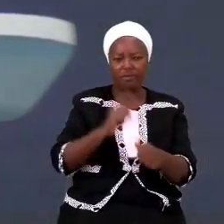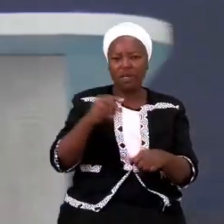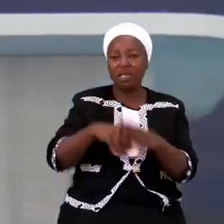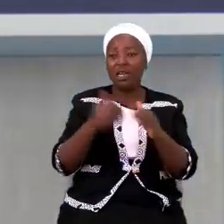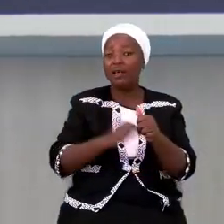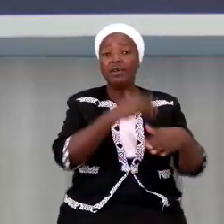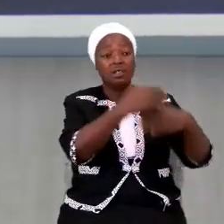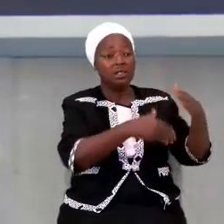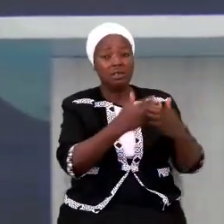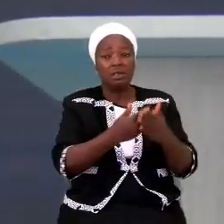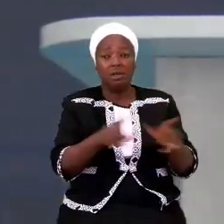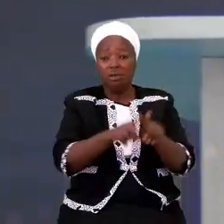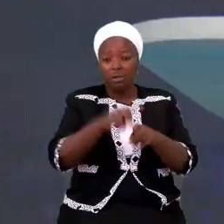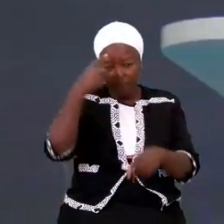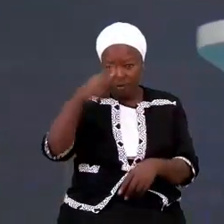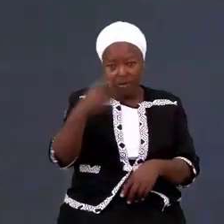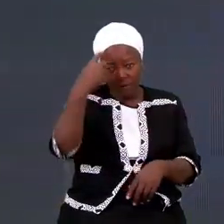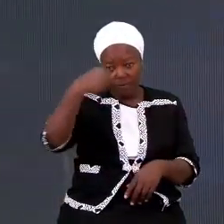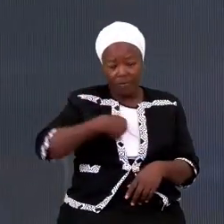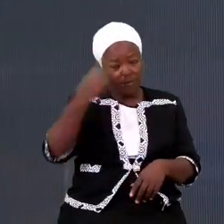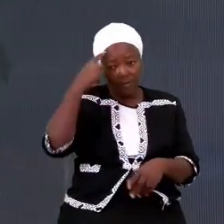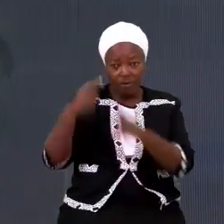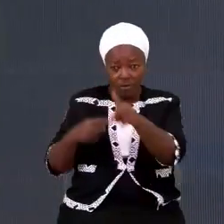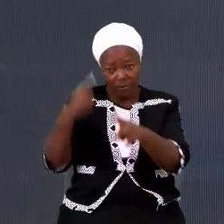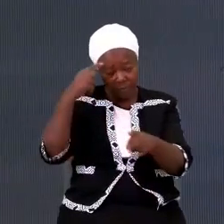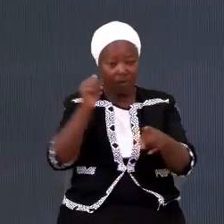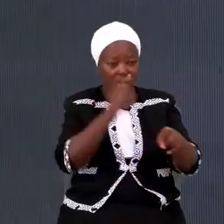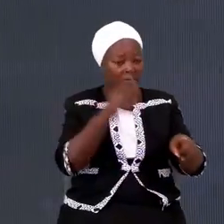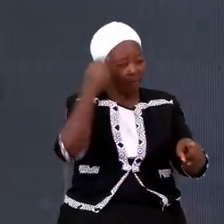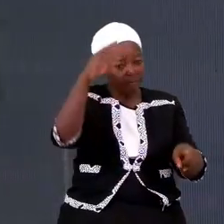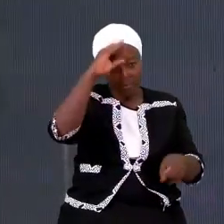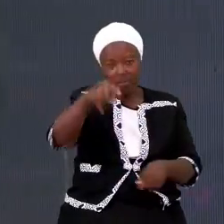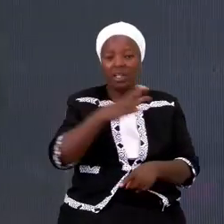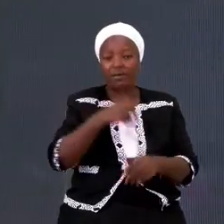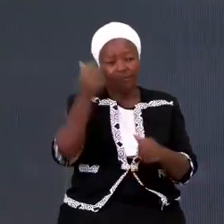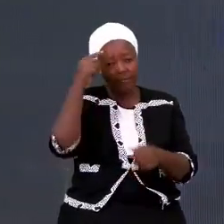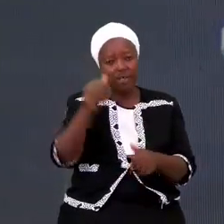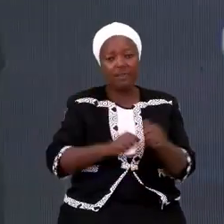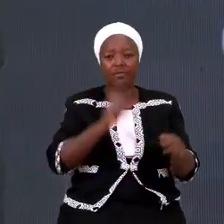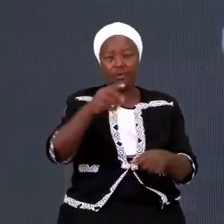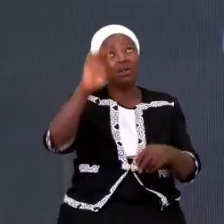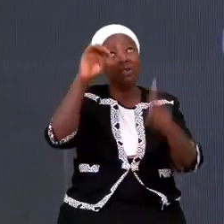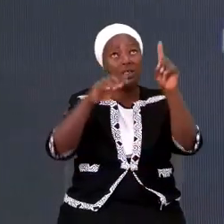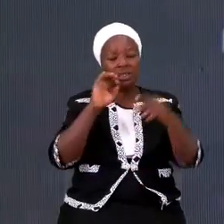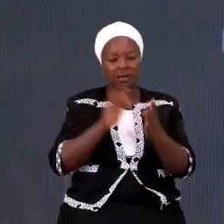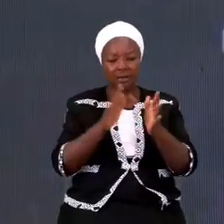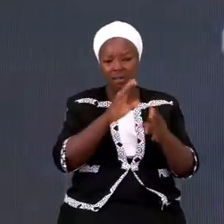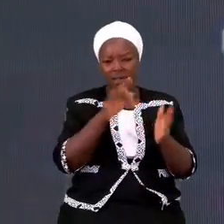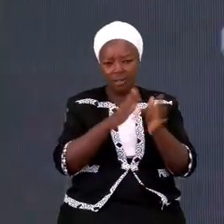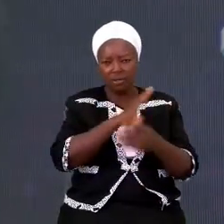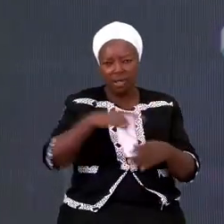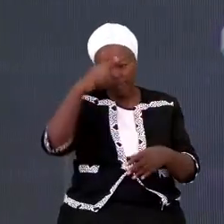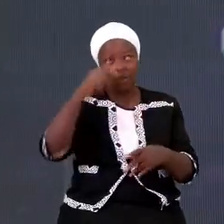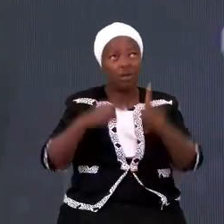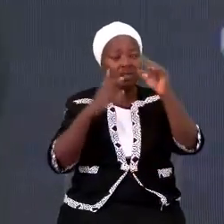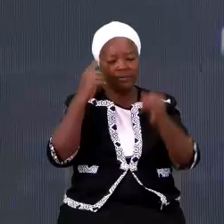Christ, because the final sacrifice is the acceptable sacrifice, is the Savior and